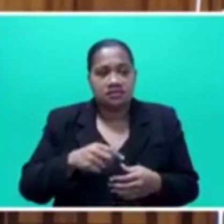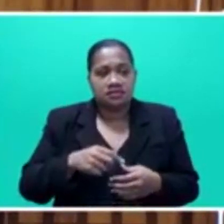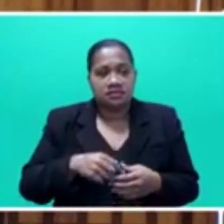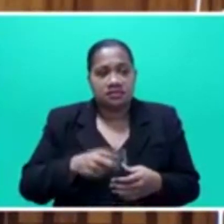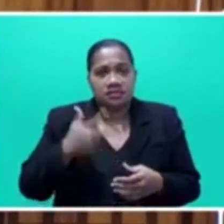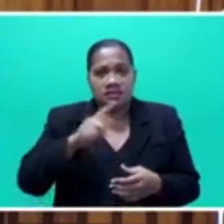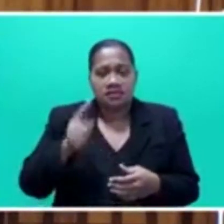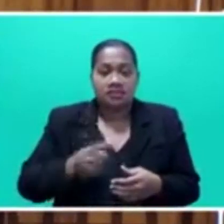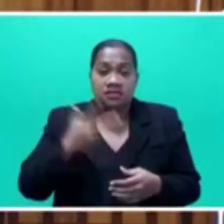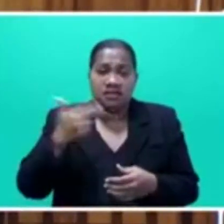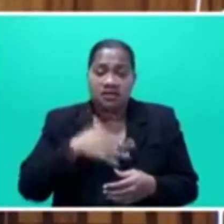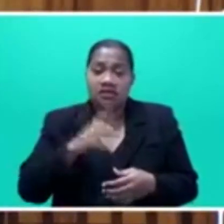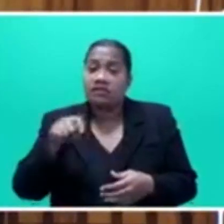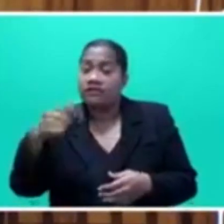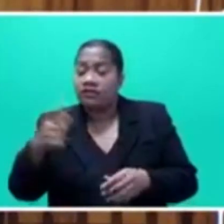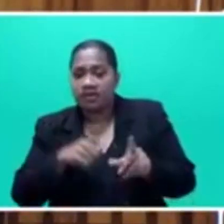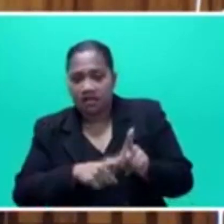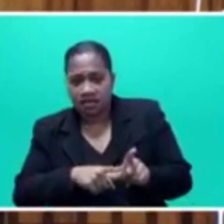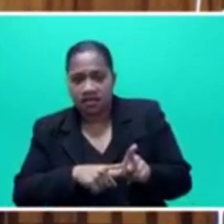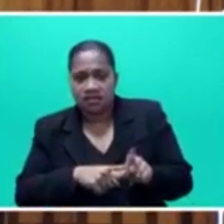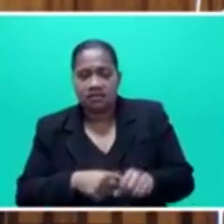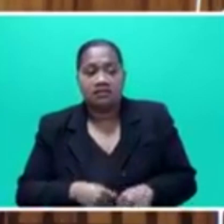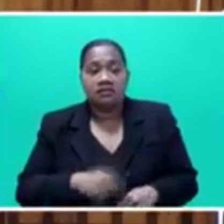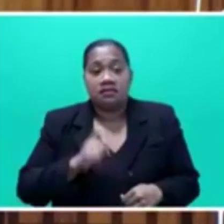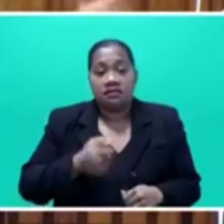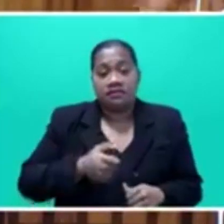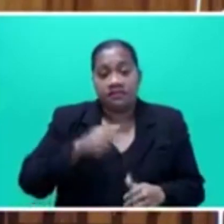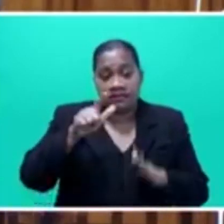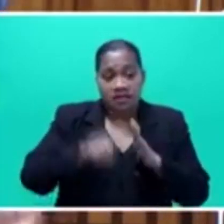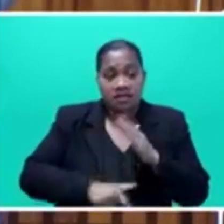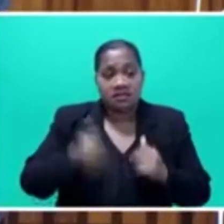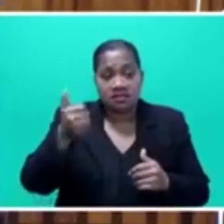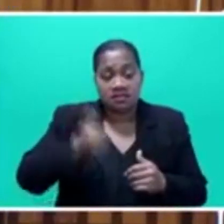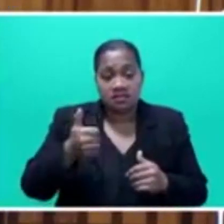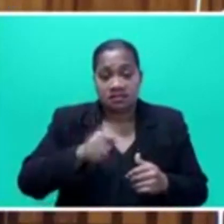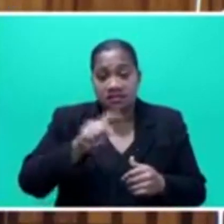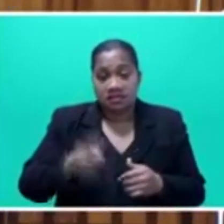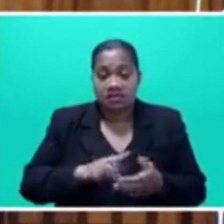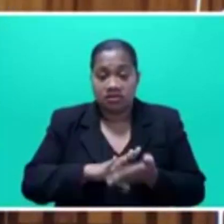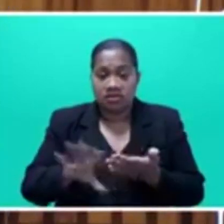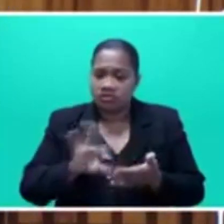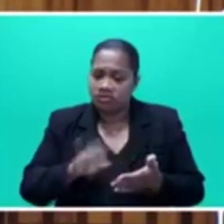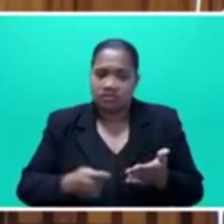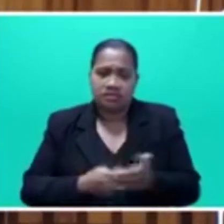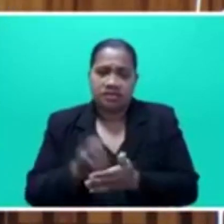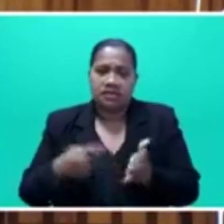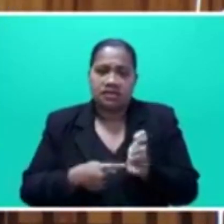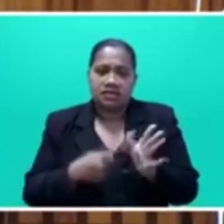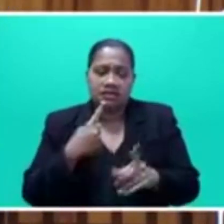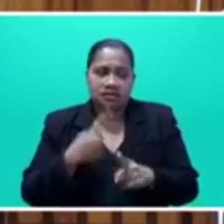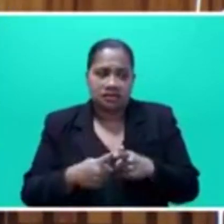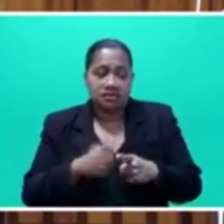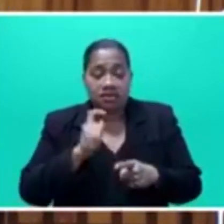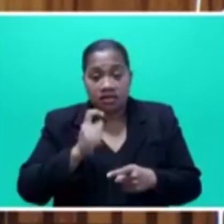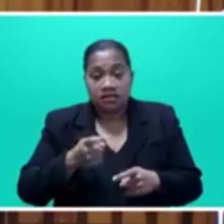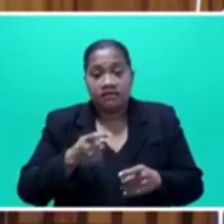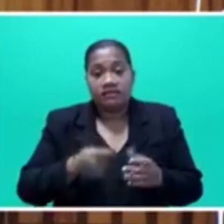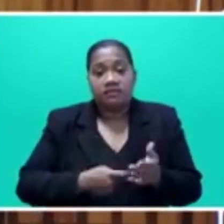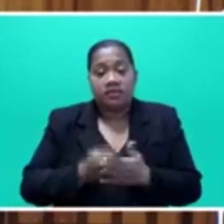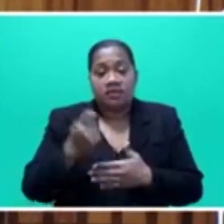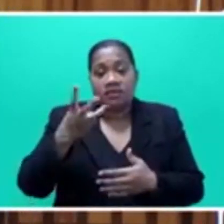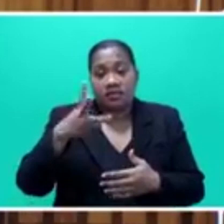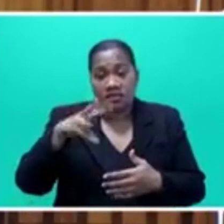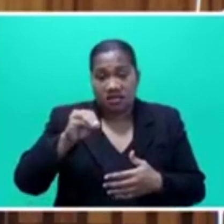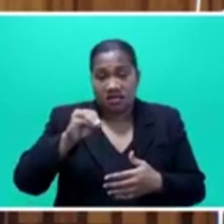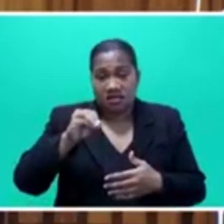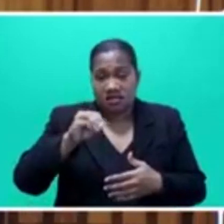year. Then we said, if you earn less than $16,000, you don't pay tax. Then we said, if you earn less than $30,000, you don't pay